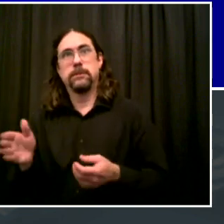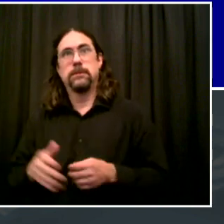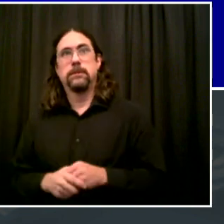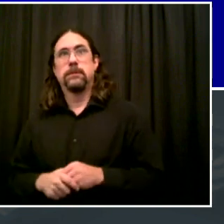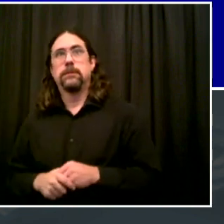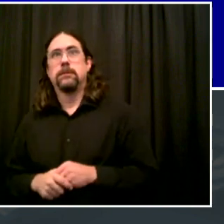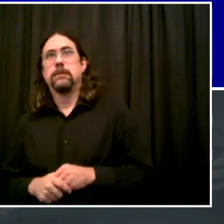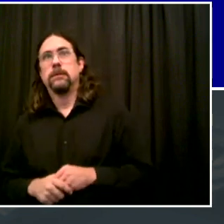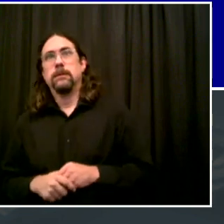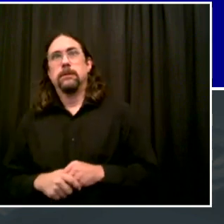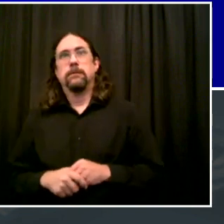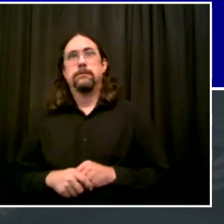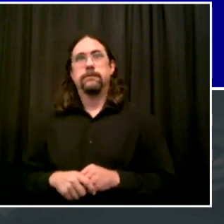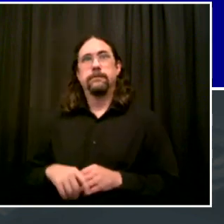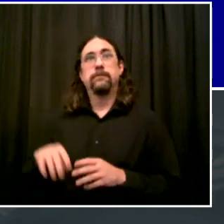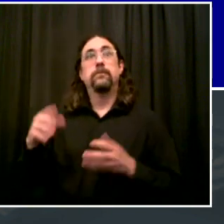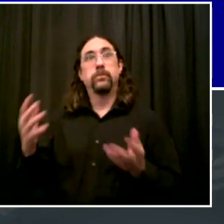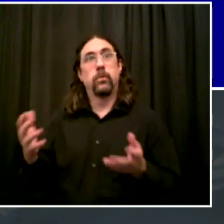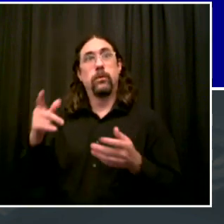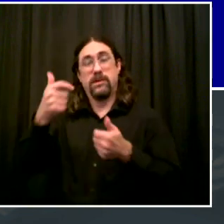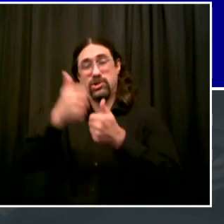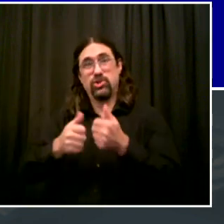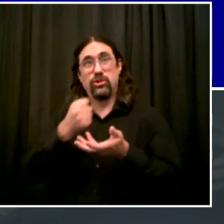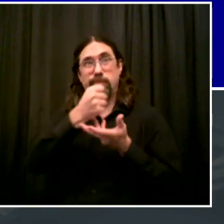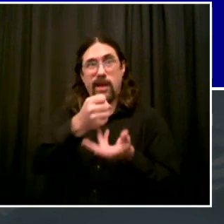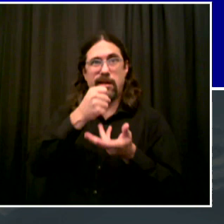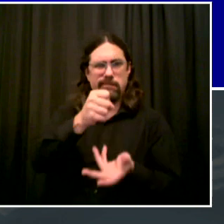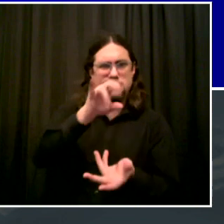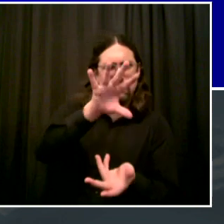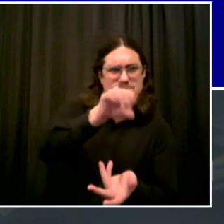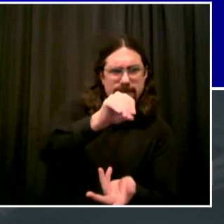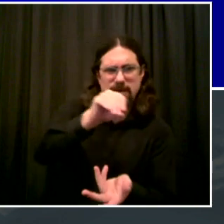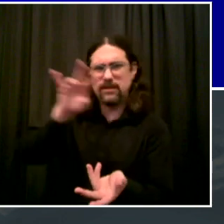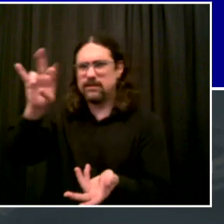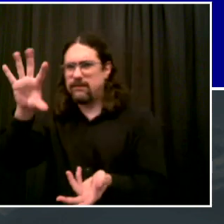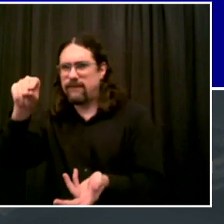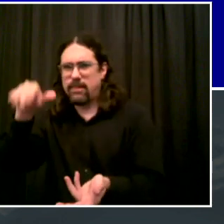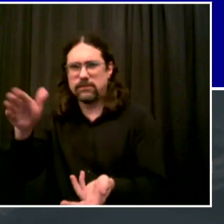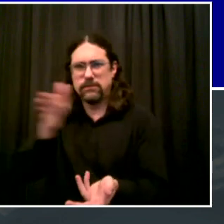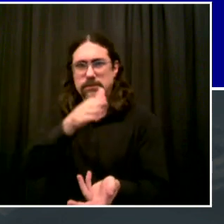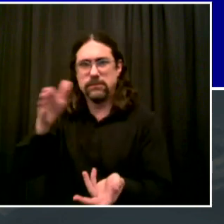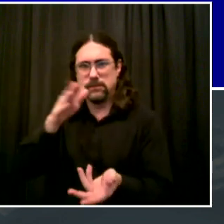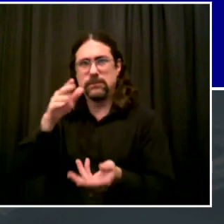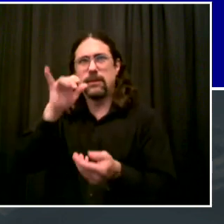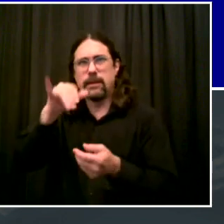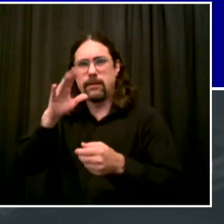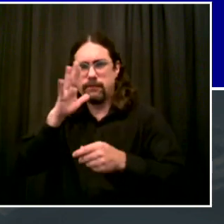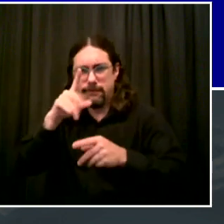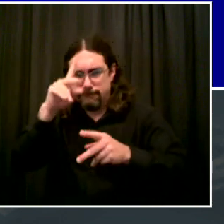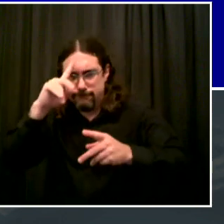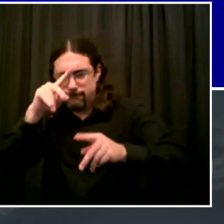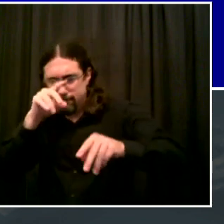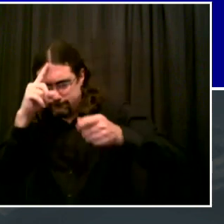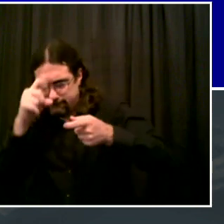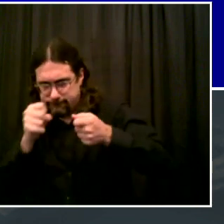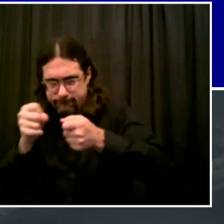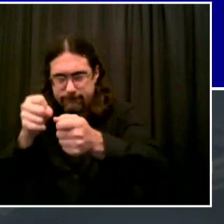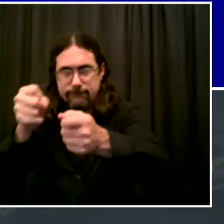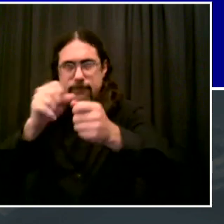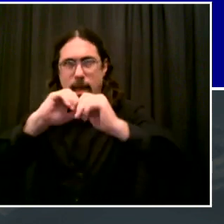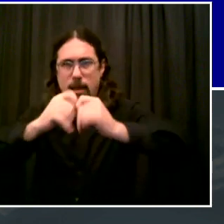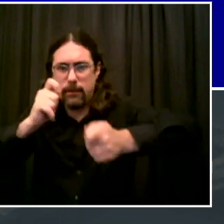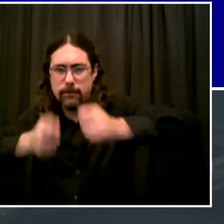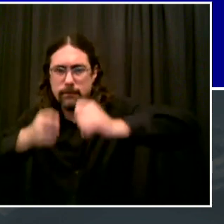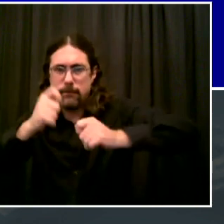extremely important because this will allow us to engage more New Yorkers and educate them about the importance of getting tested. With